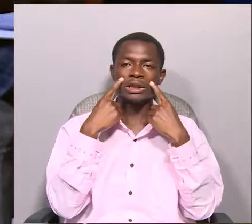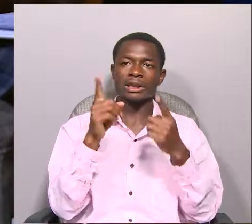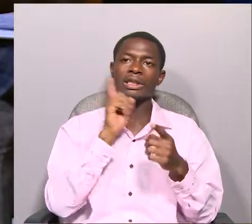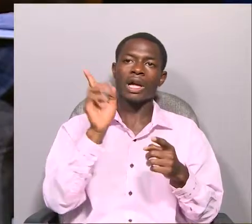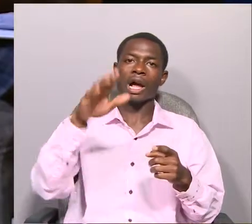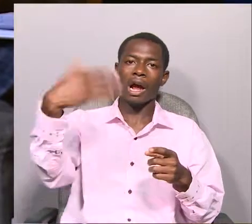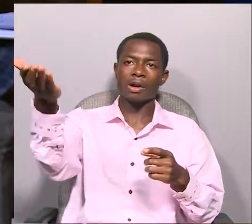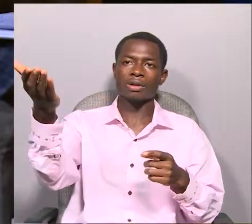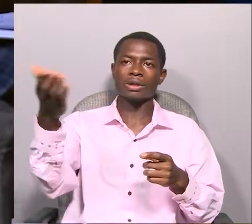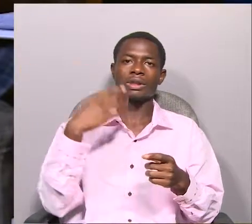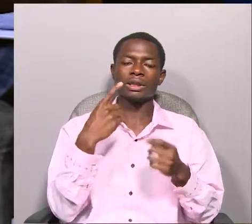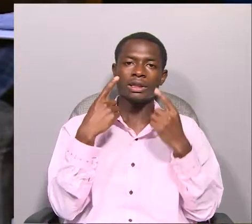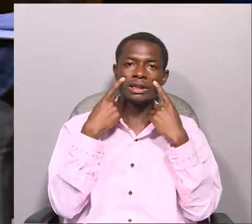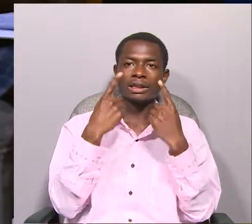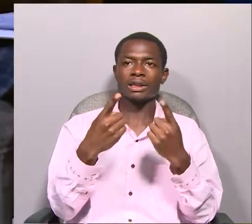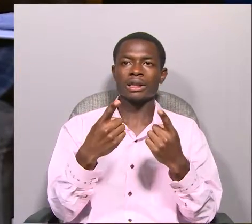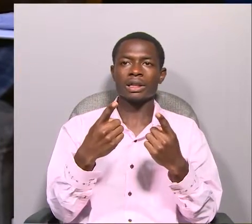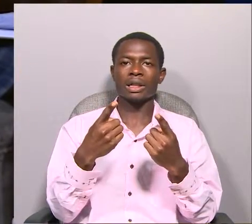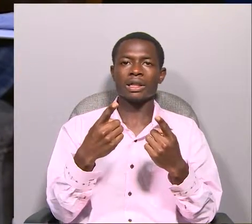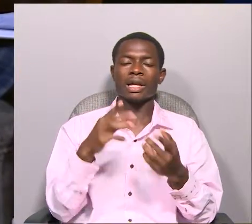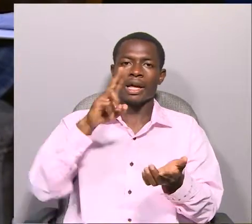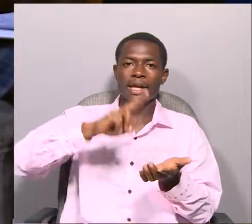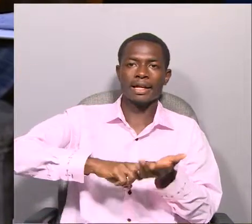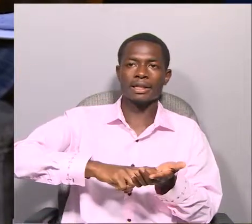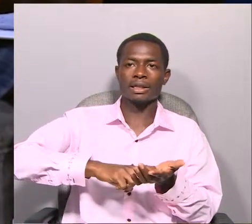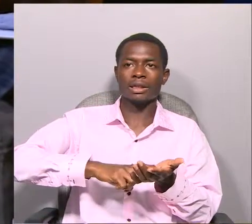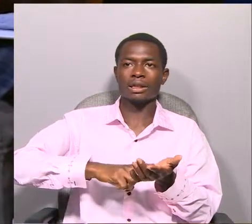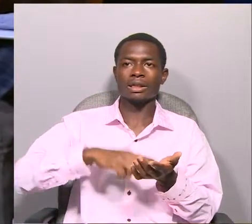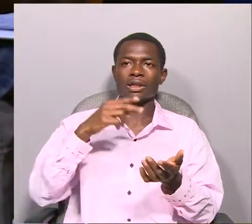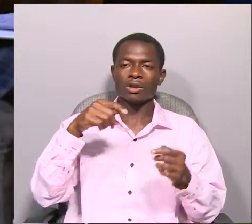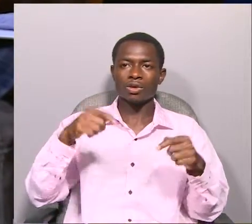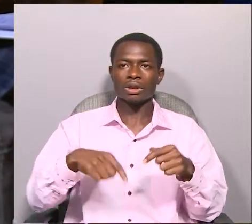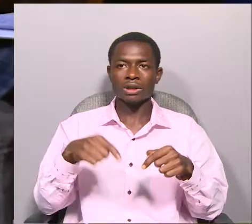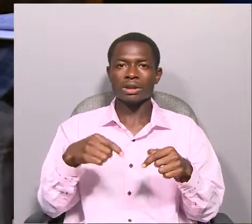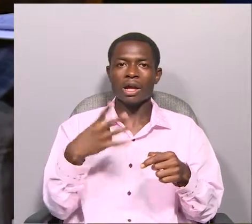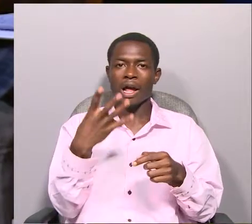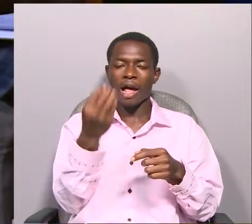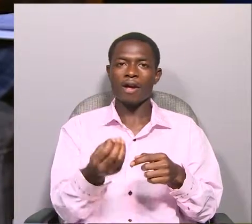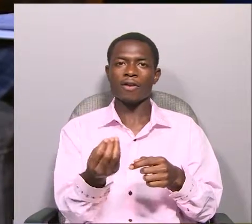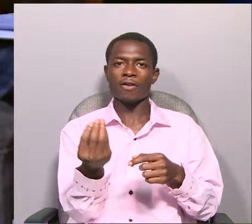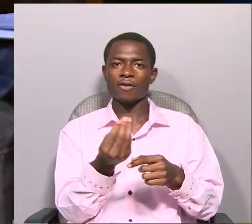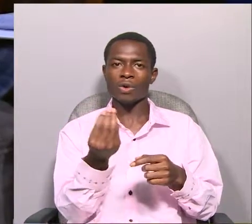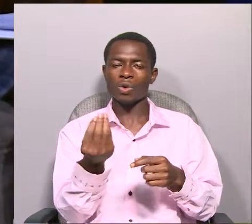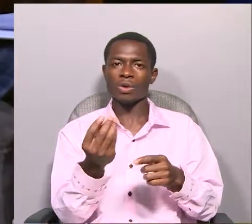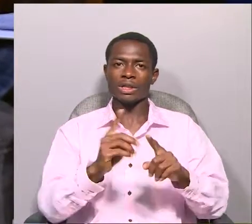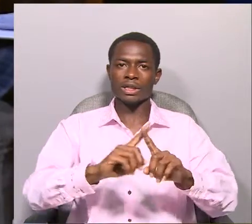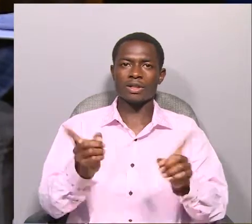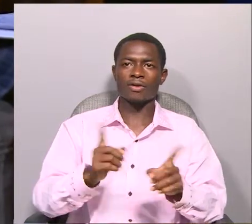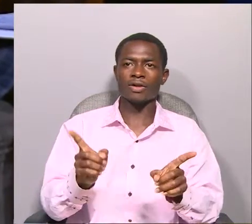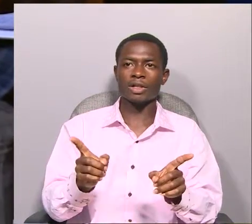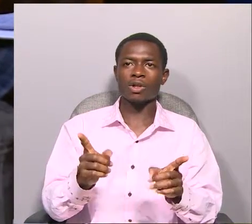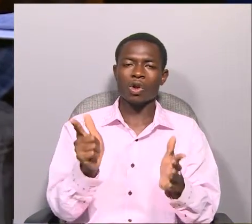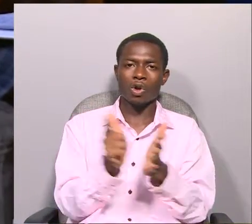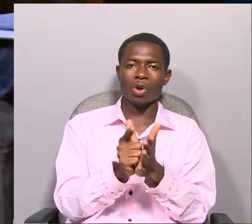out the problems which their peers face? And do these relevant authorities